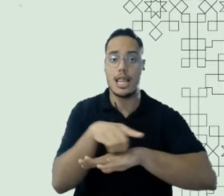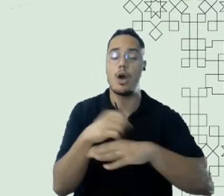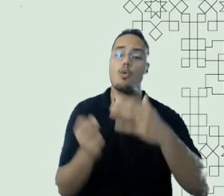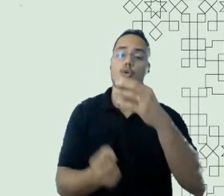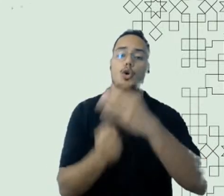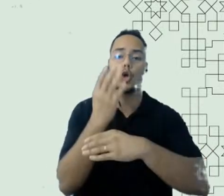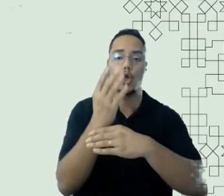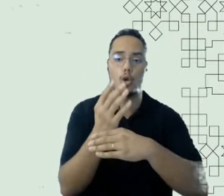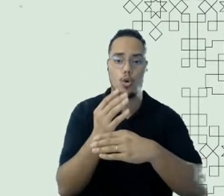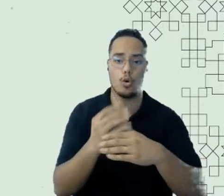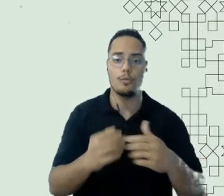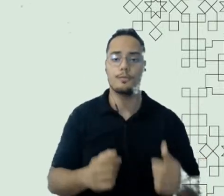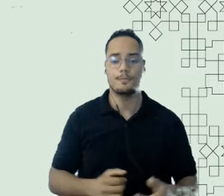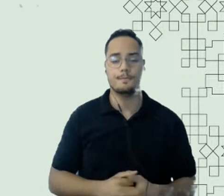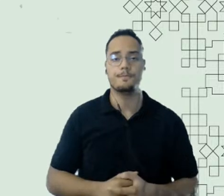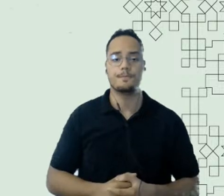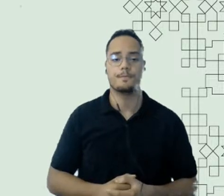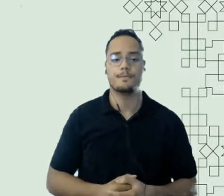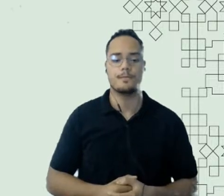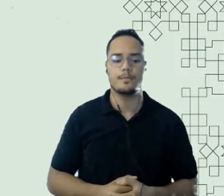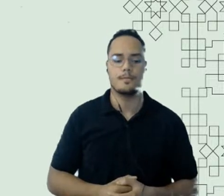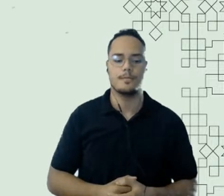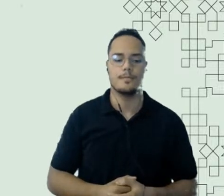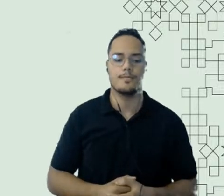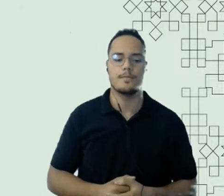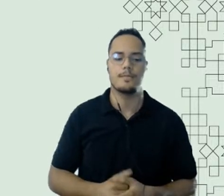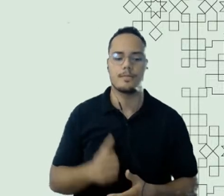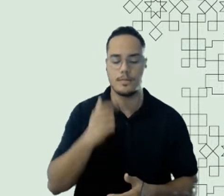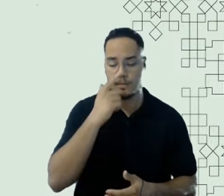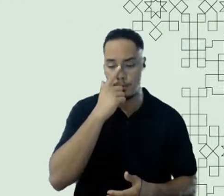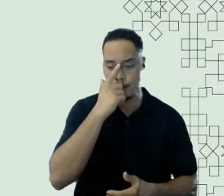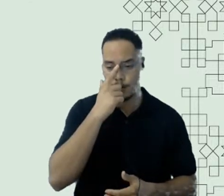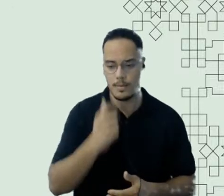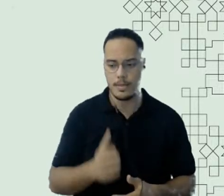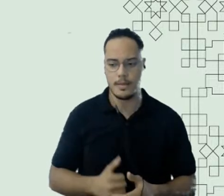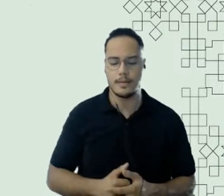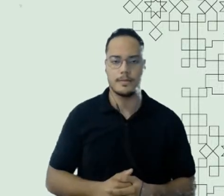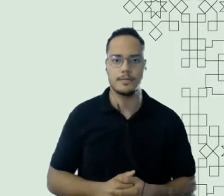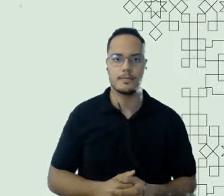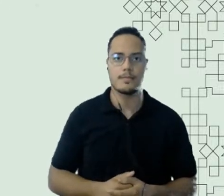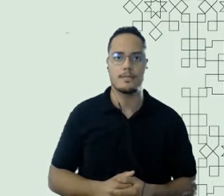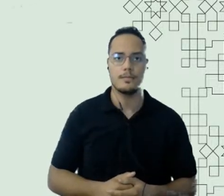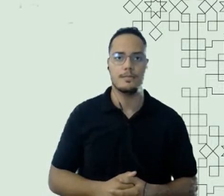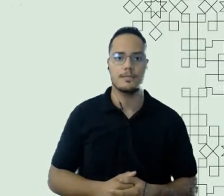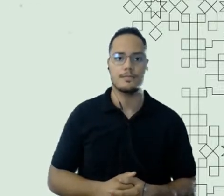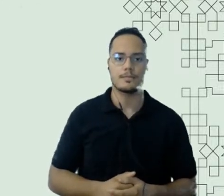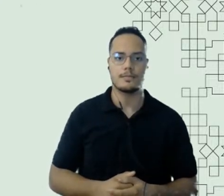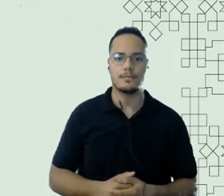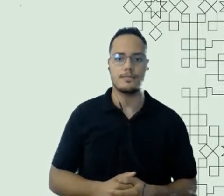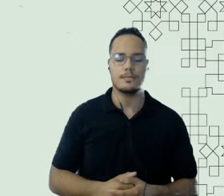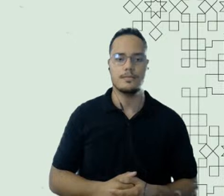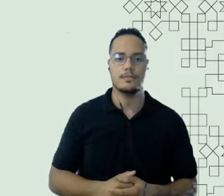know. So YouTube was considered as actually hosting videos that were uploaded by